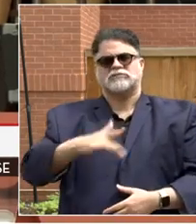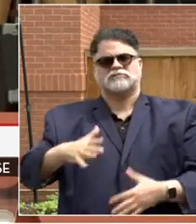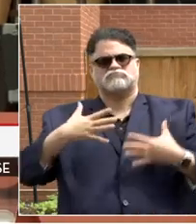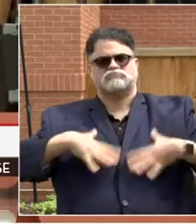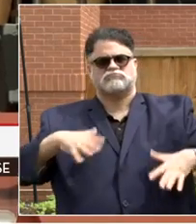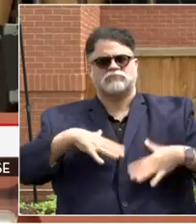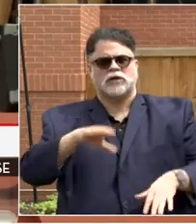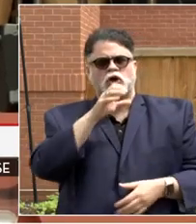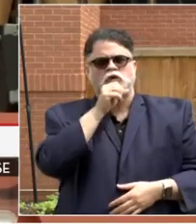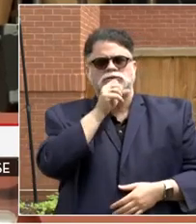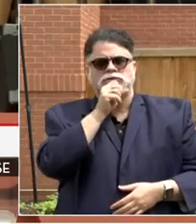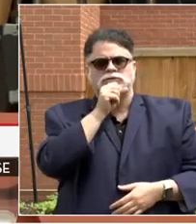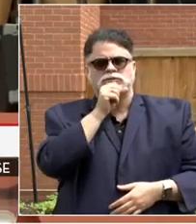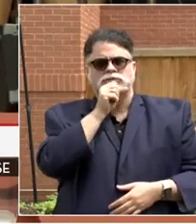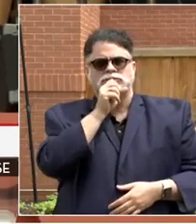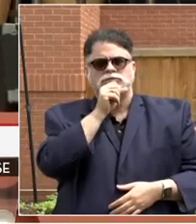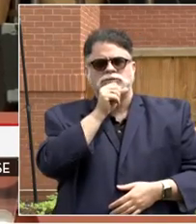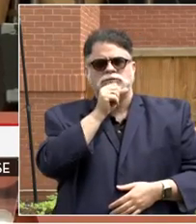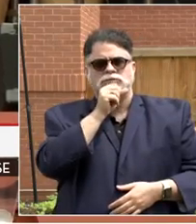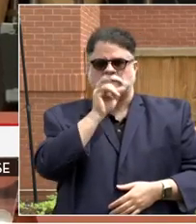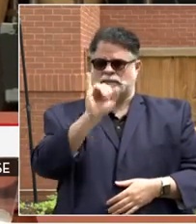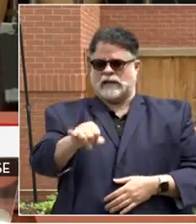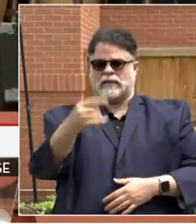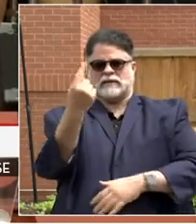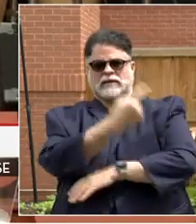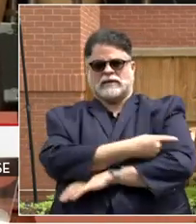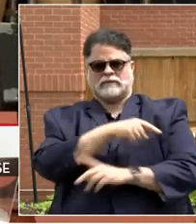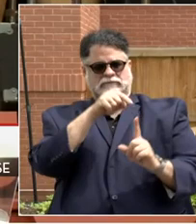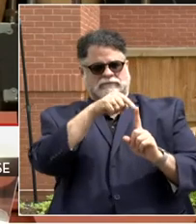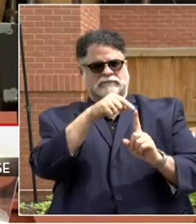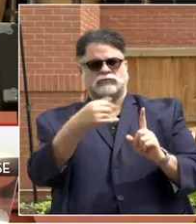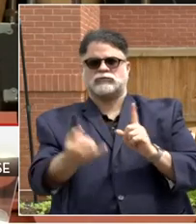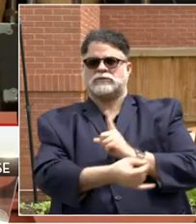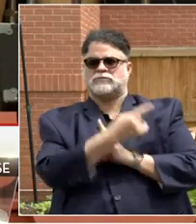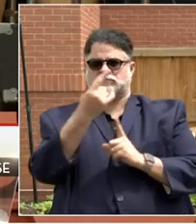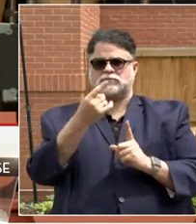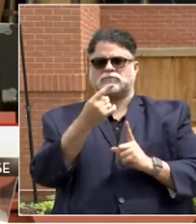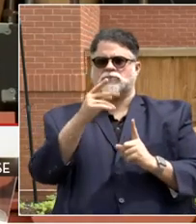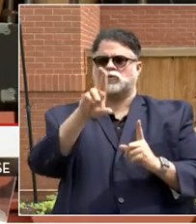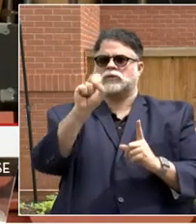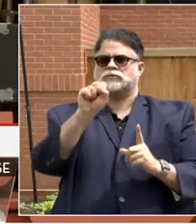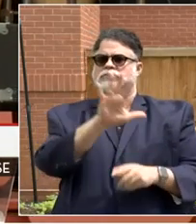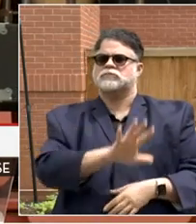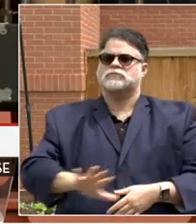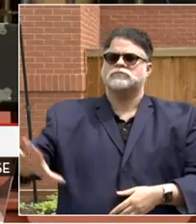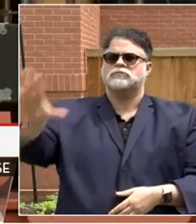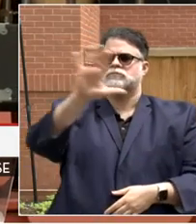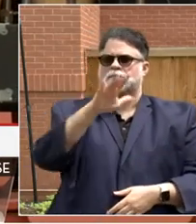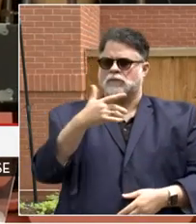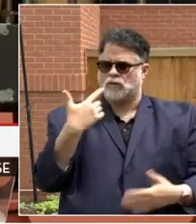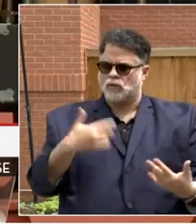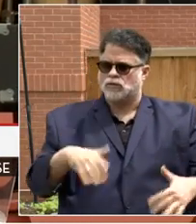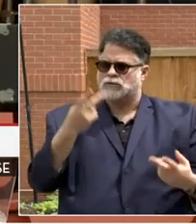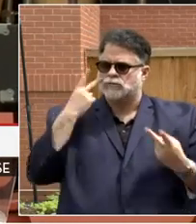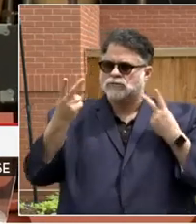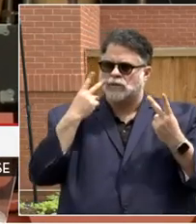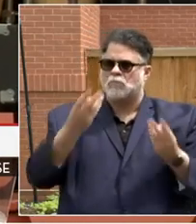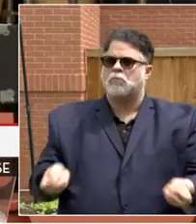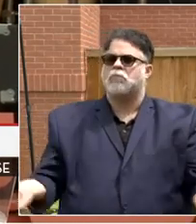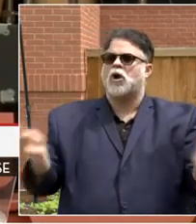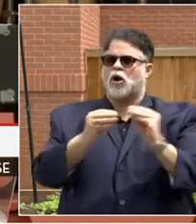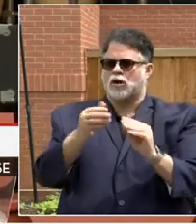be reminded that in the United States of America, there are more guns than people. We will